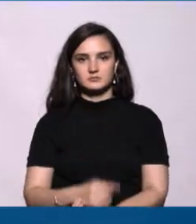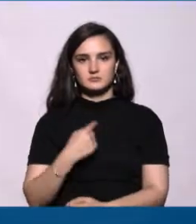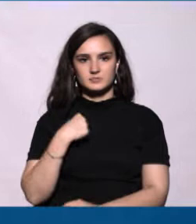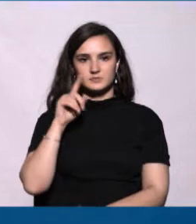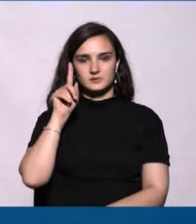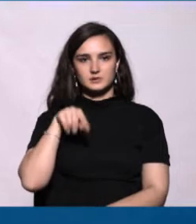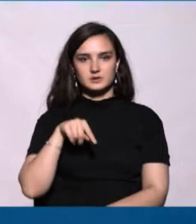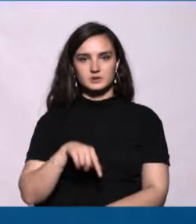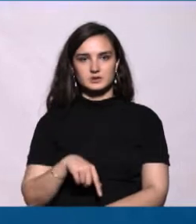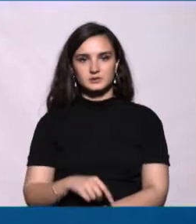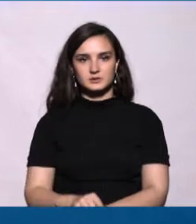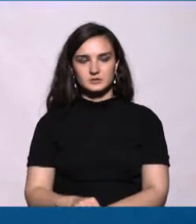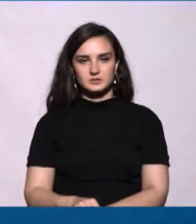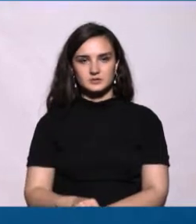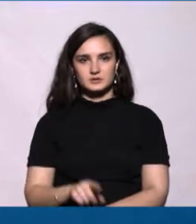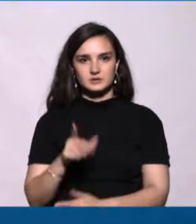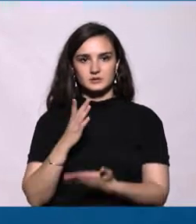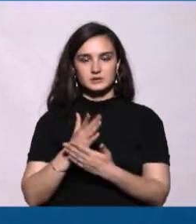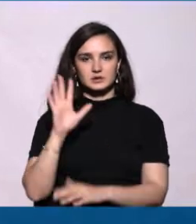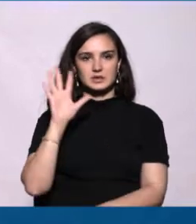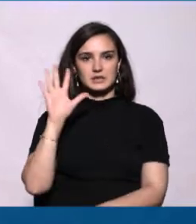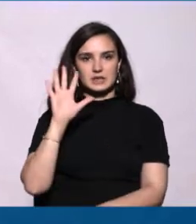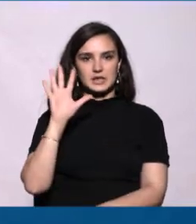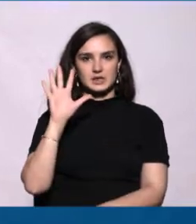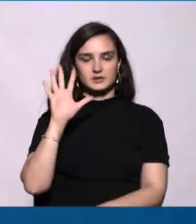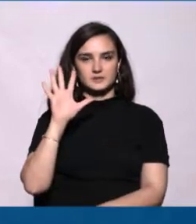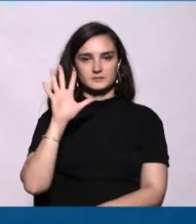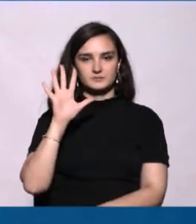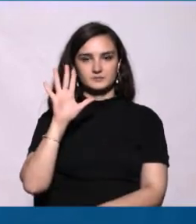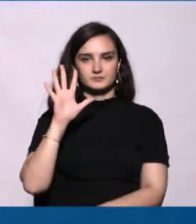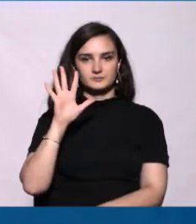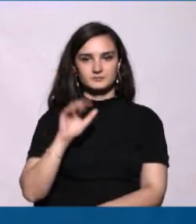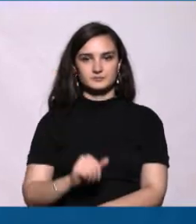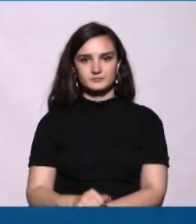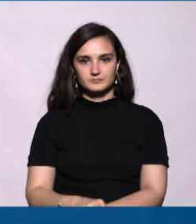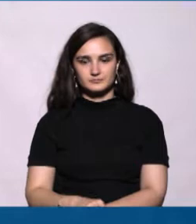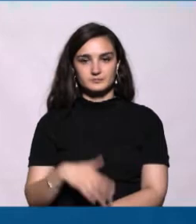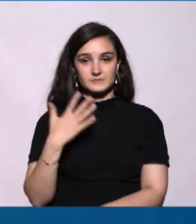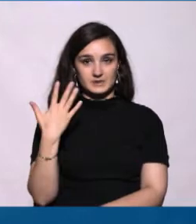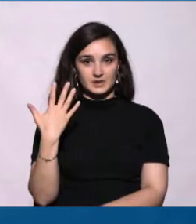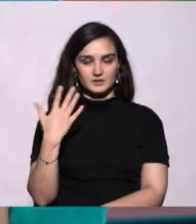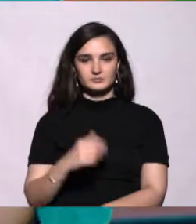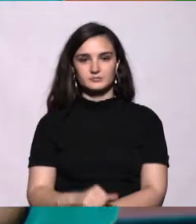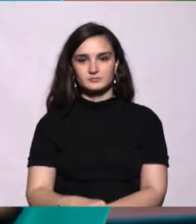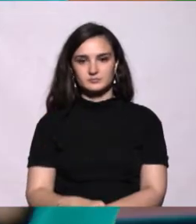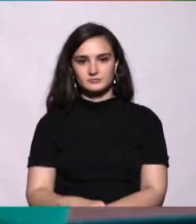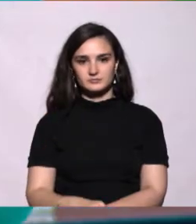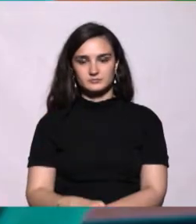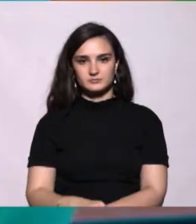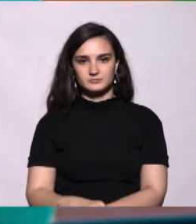know. It's a hand. Hand. Hand. Heli.